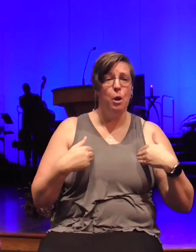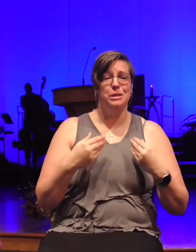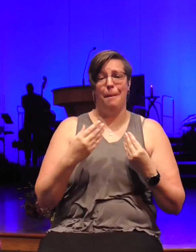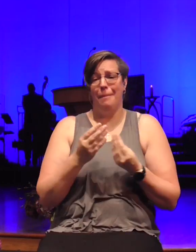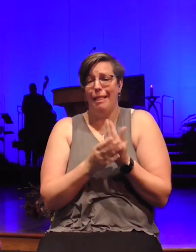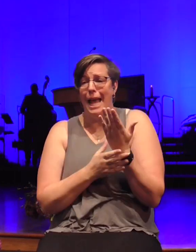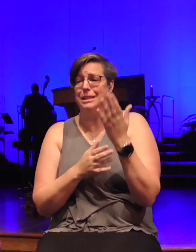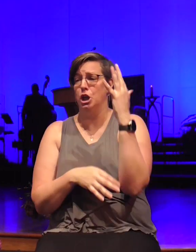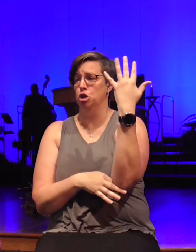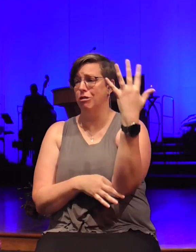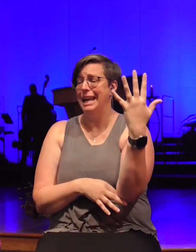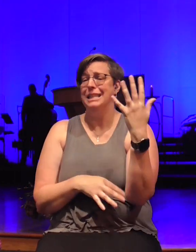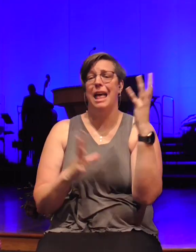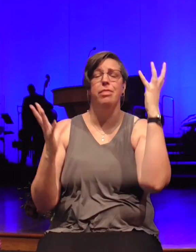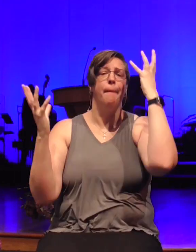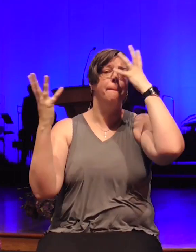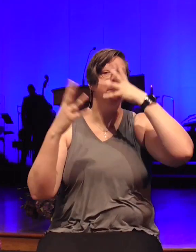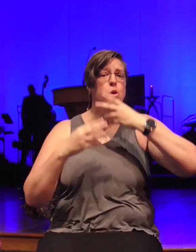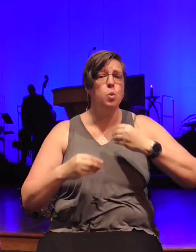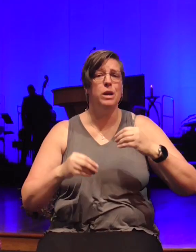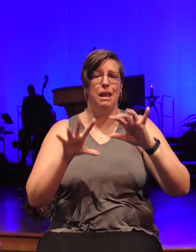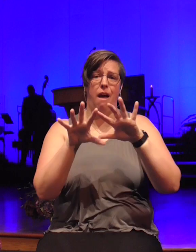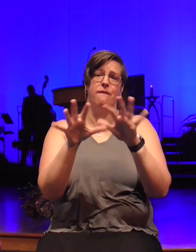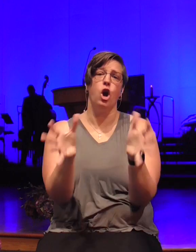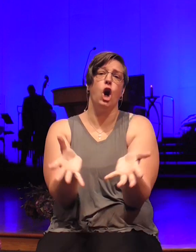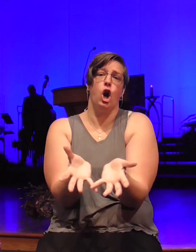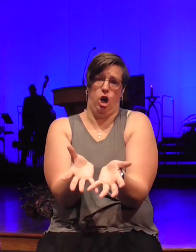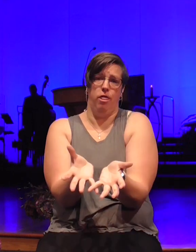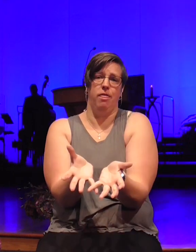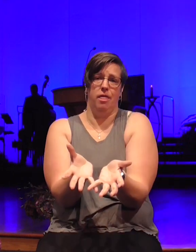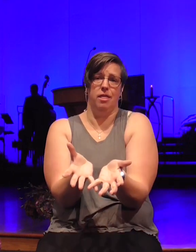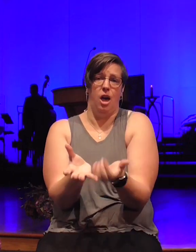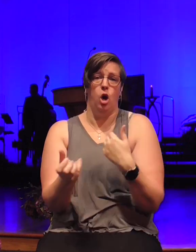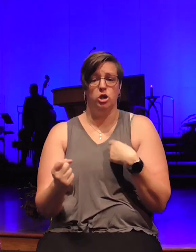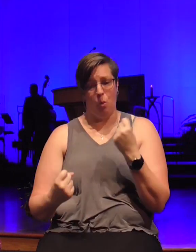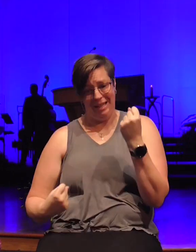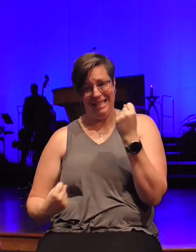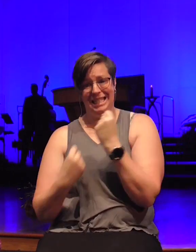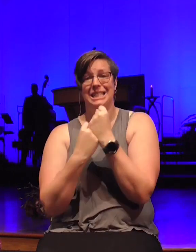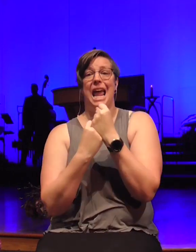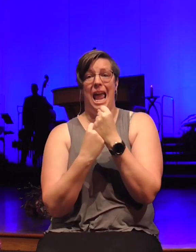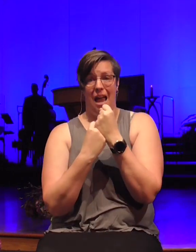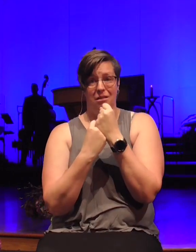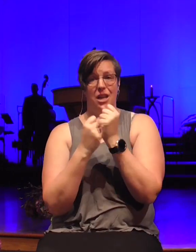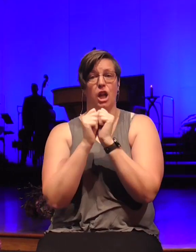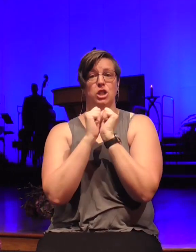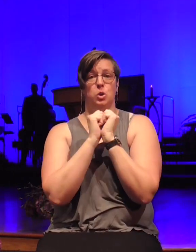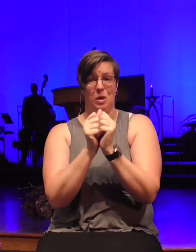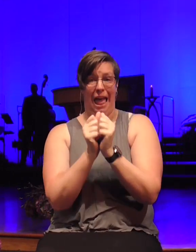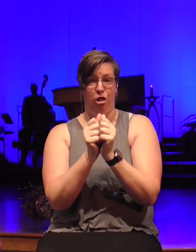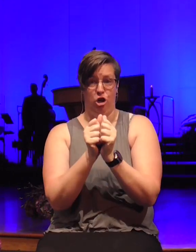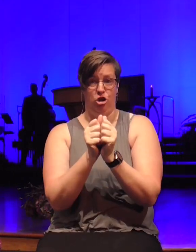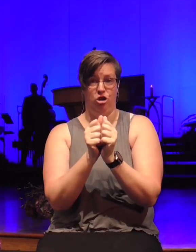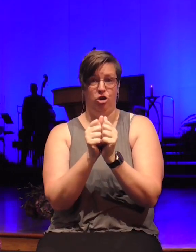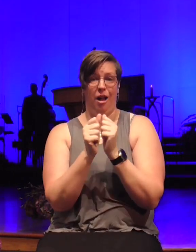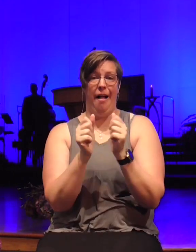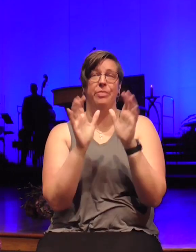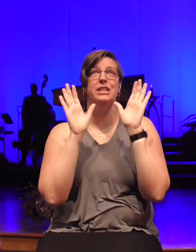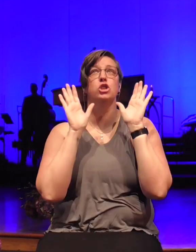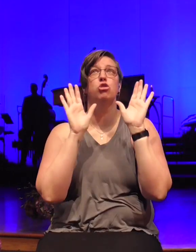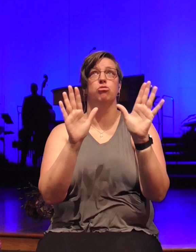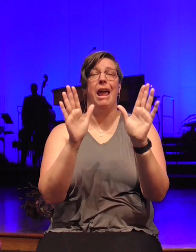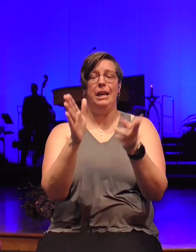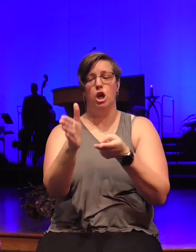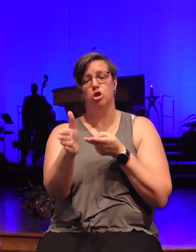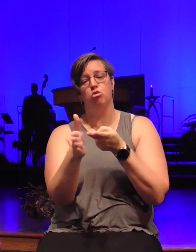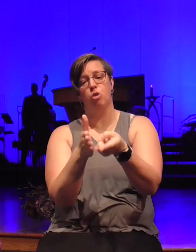and trees, and the beauty of this wonderful earth. We stand together in this great truth of